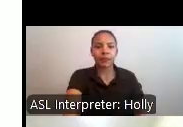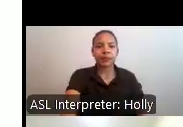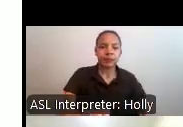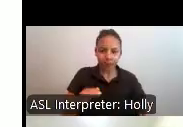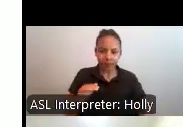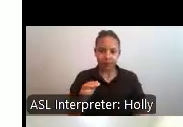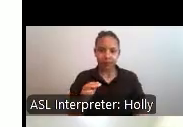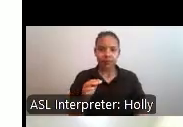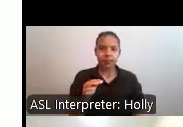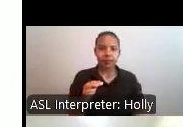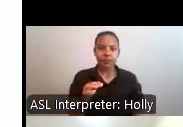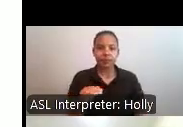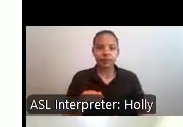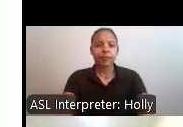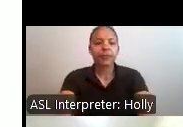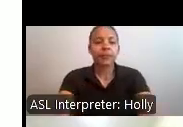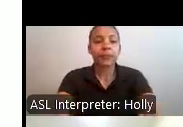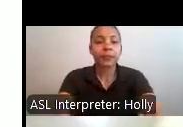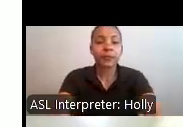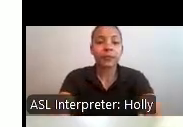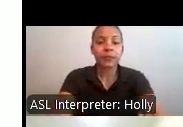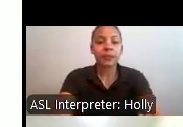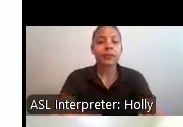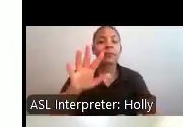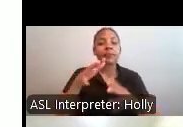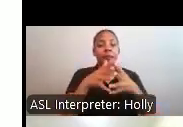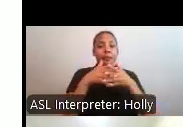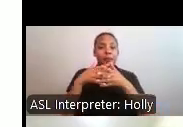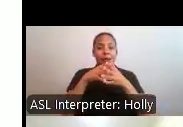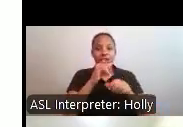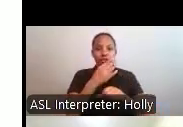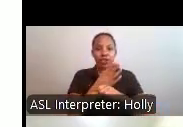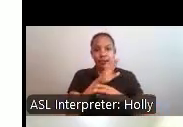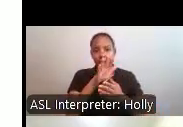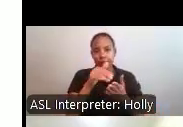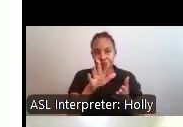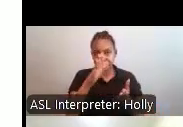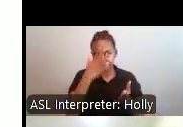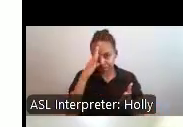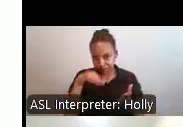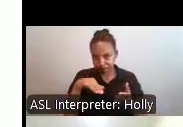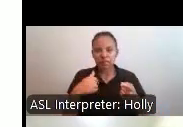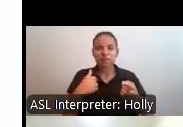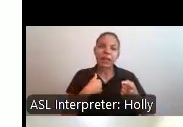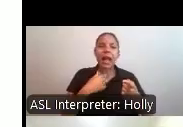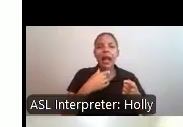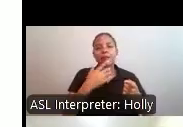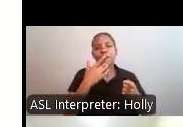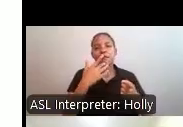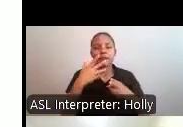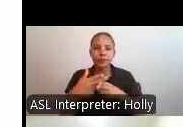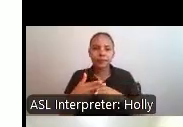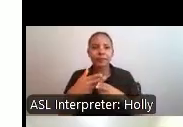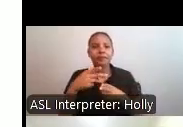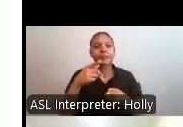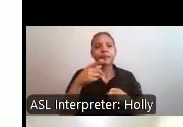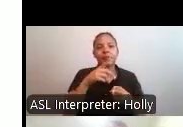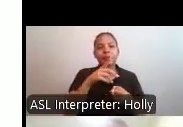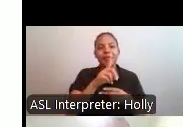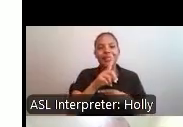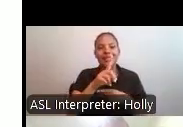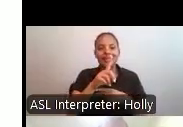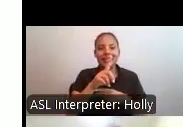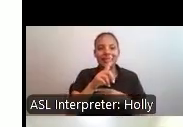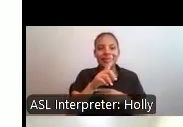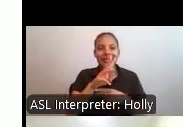As we're aware, American Job Centers, for us, I refer to them as workforce development centers. So every DRC that we work that is